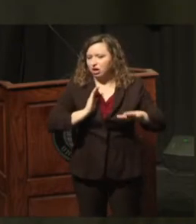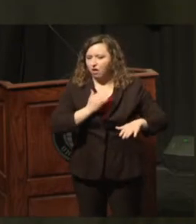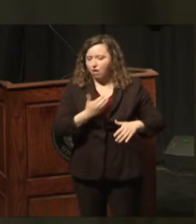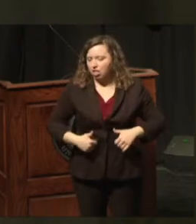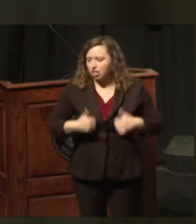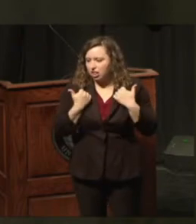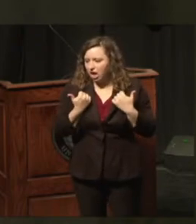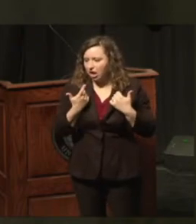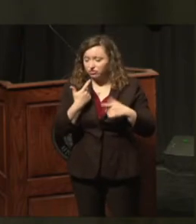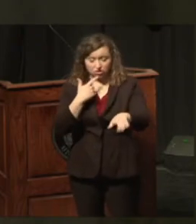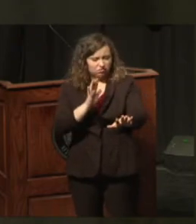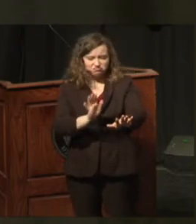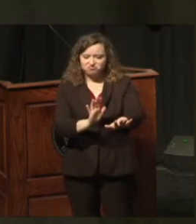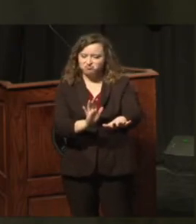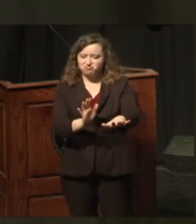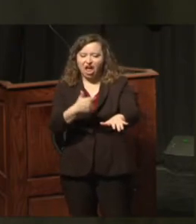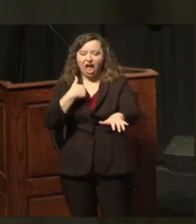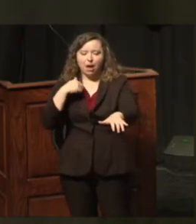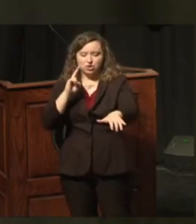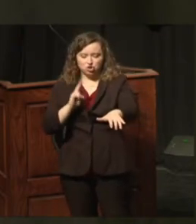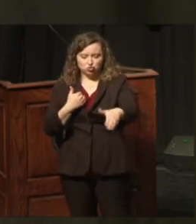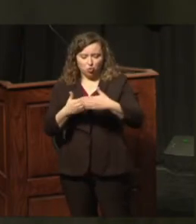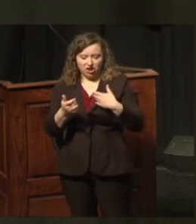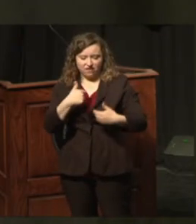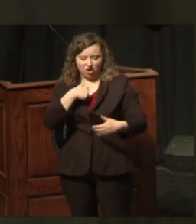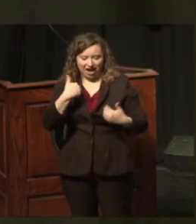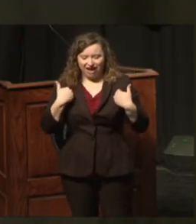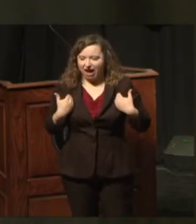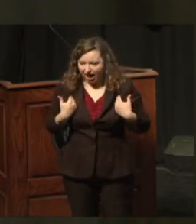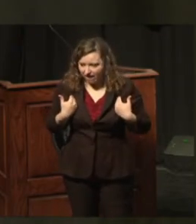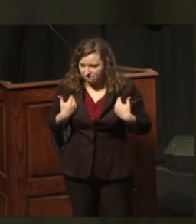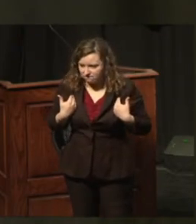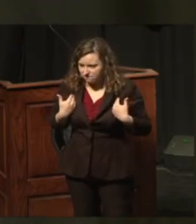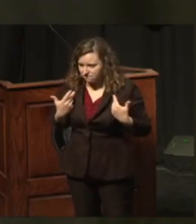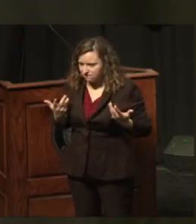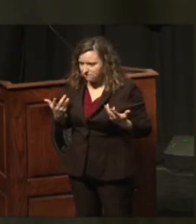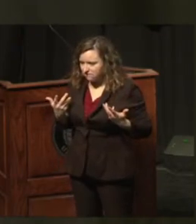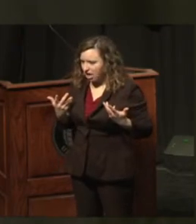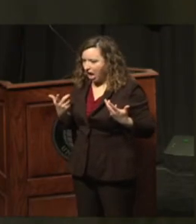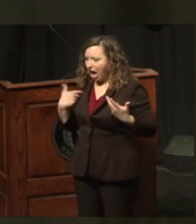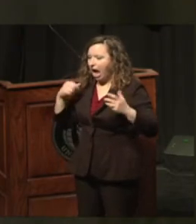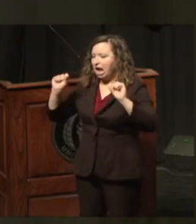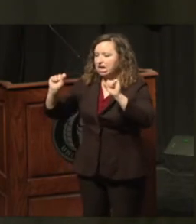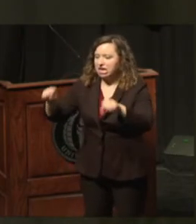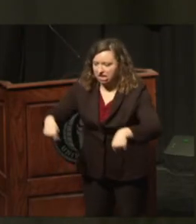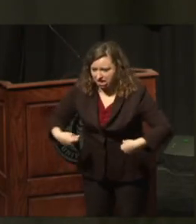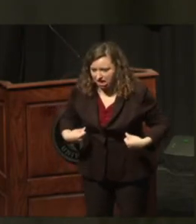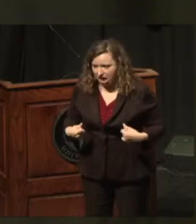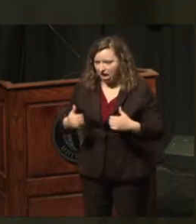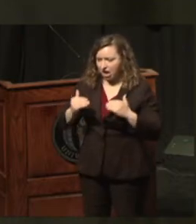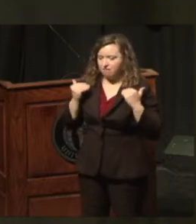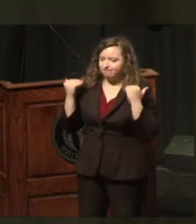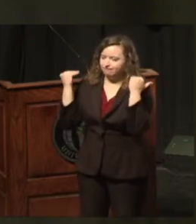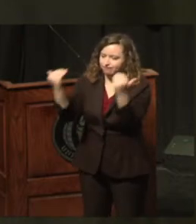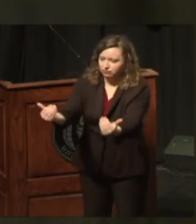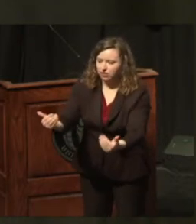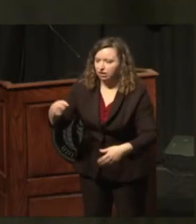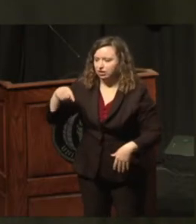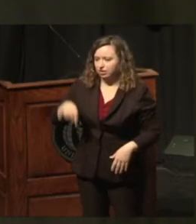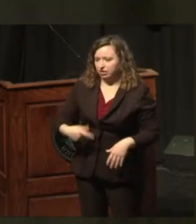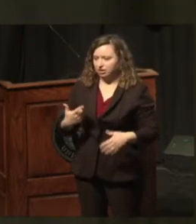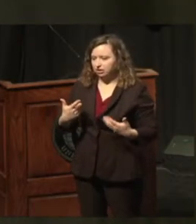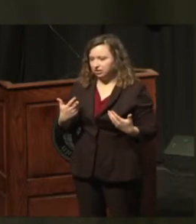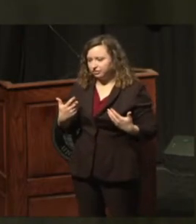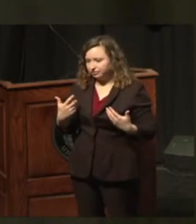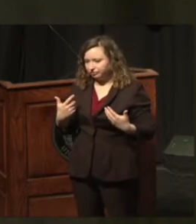I'm going to use what I got." Right? I can't walk. I've learned how to use some of my hands. There's a